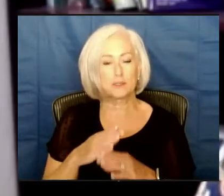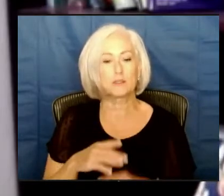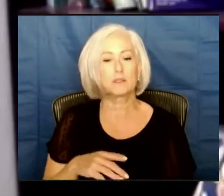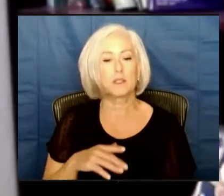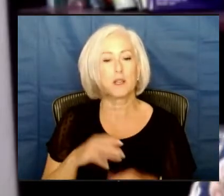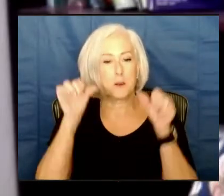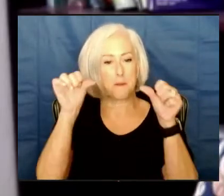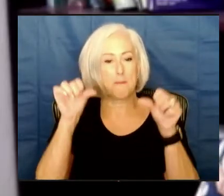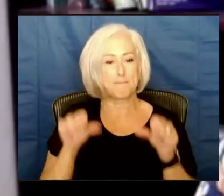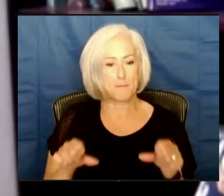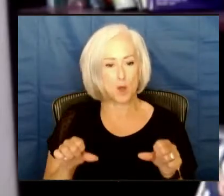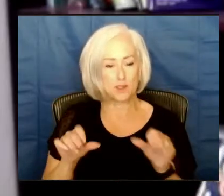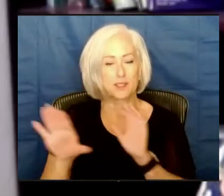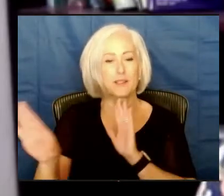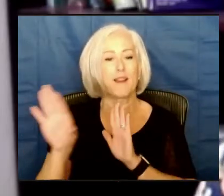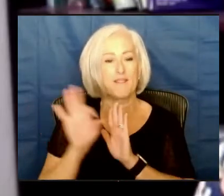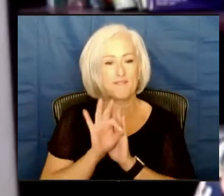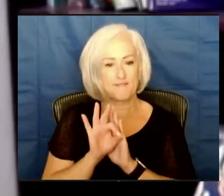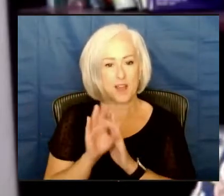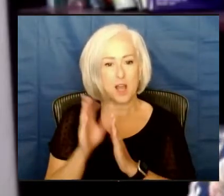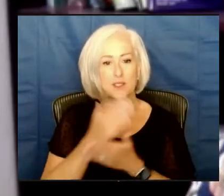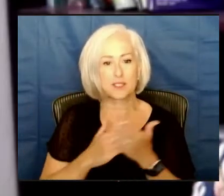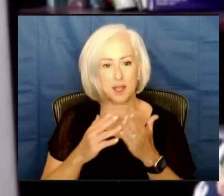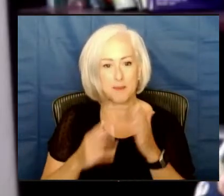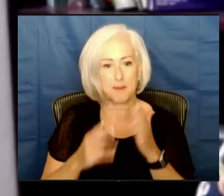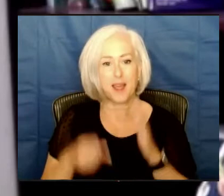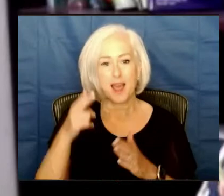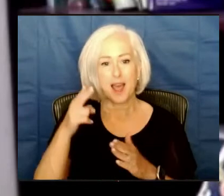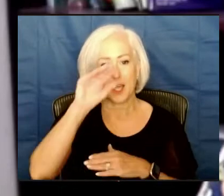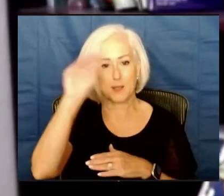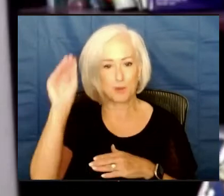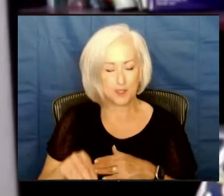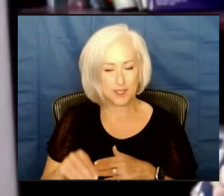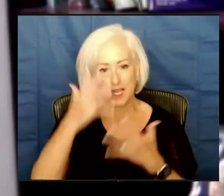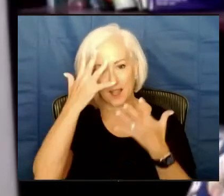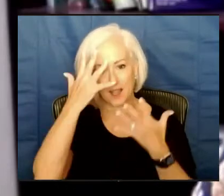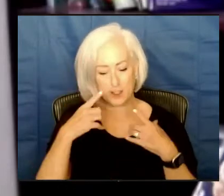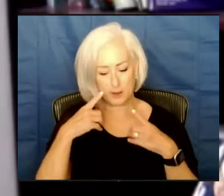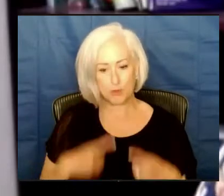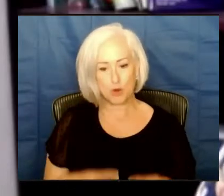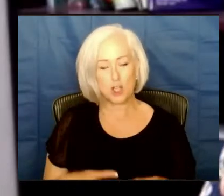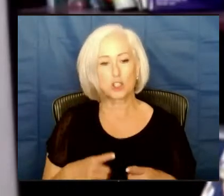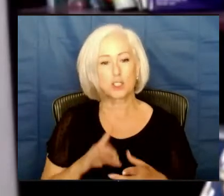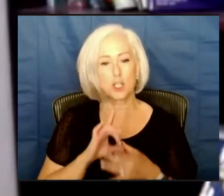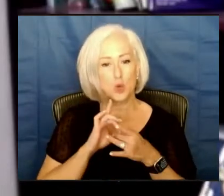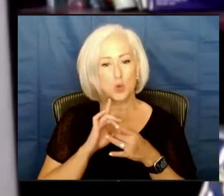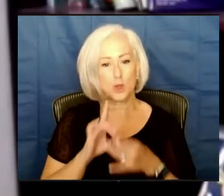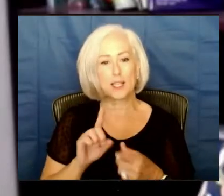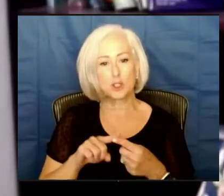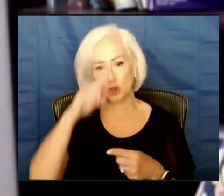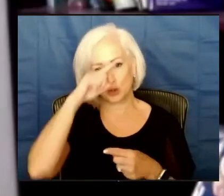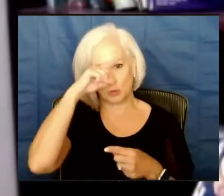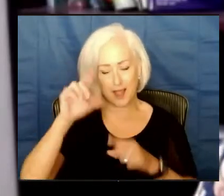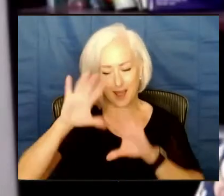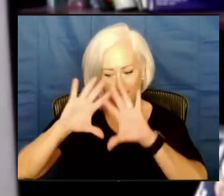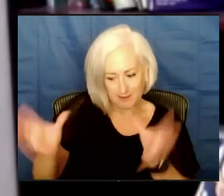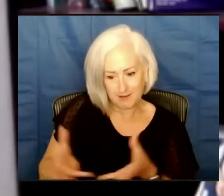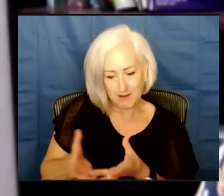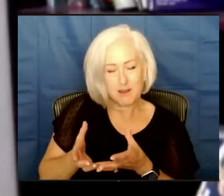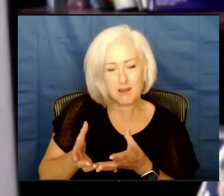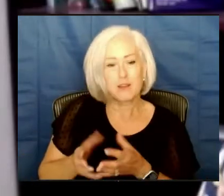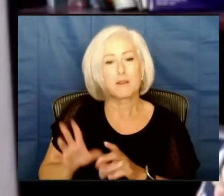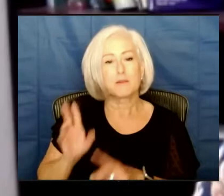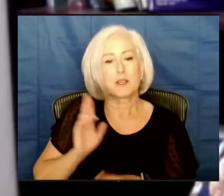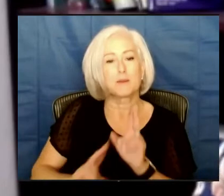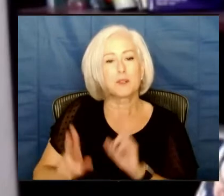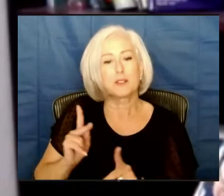posted that they found some higher rates of depression, specifically among the Black population. Those